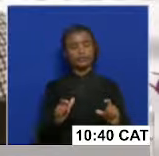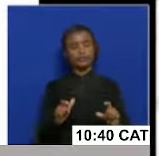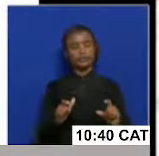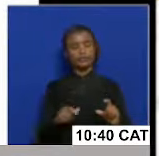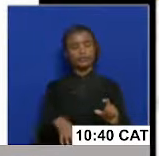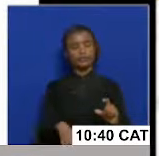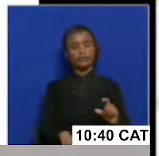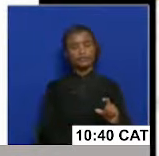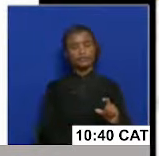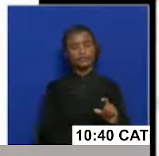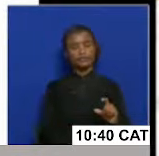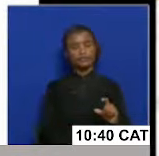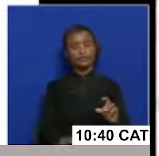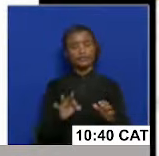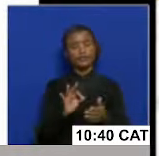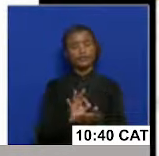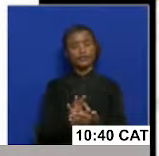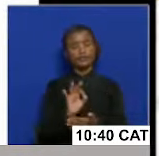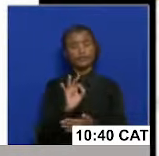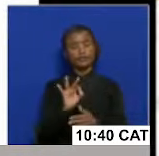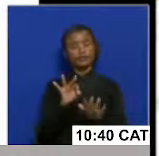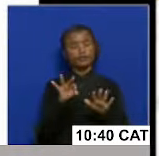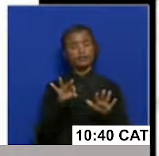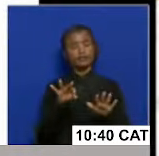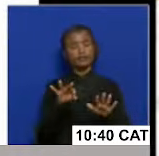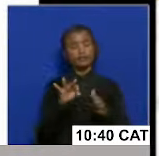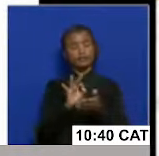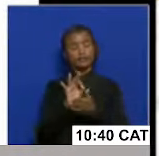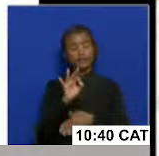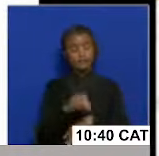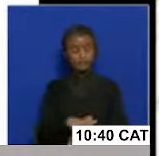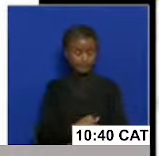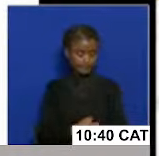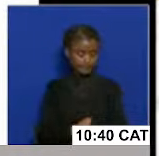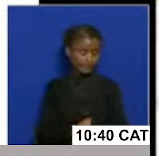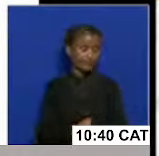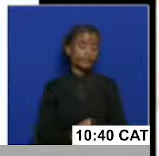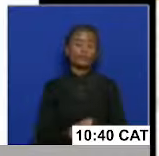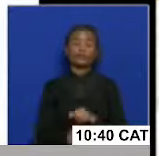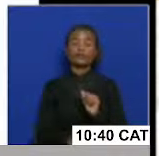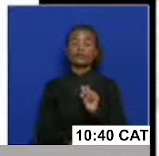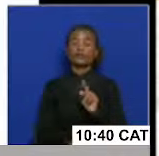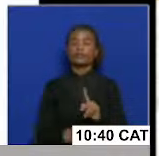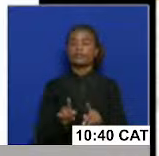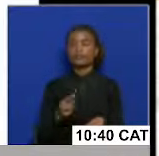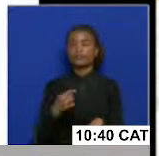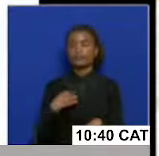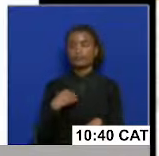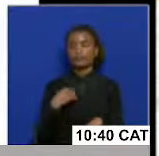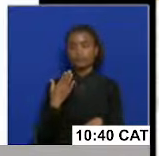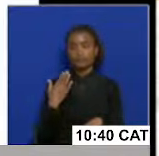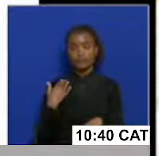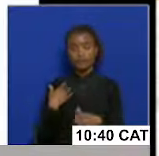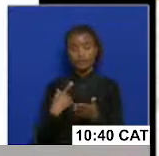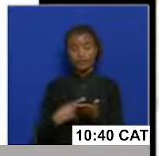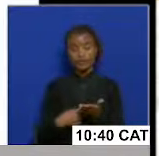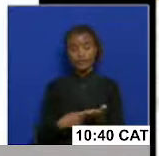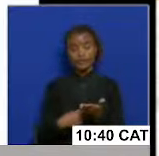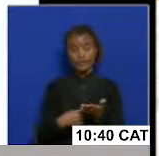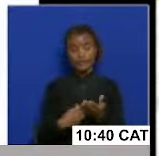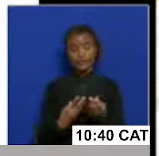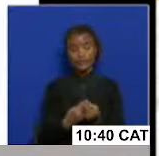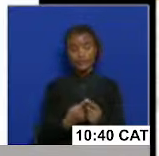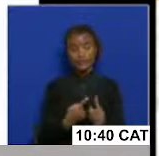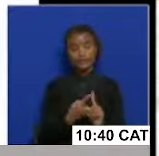13. Okay. I knew from my discussions with Mr. Simon that the owner did not have